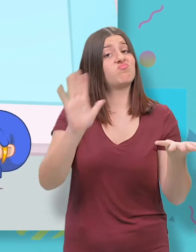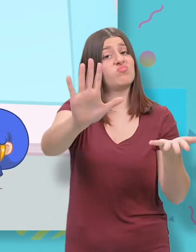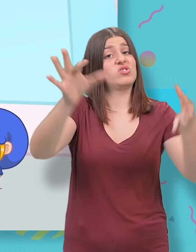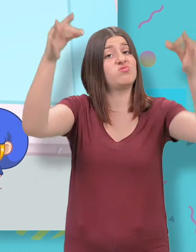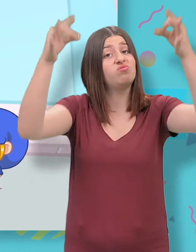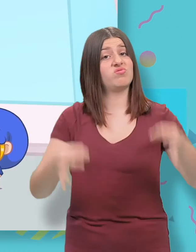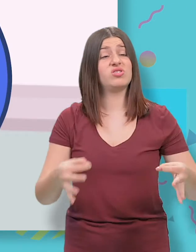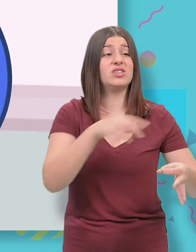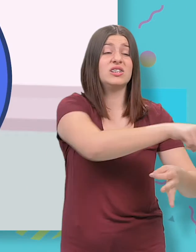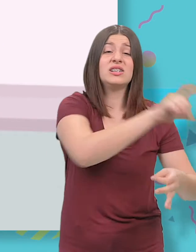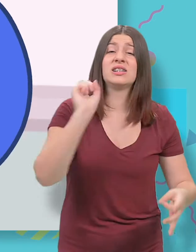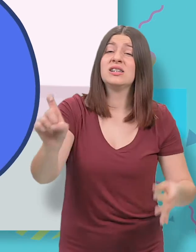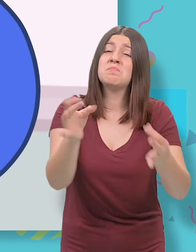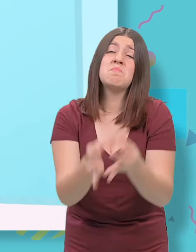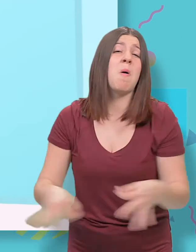rest is up to you, Mila.